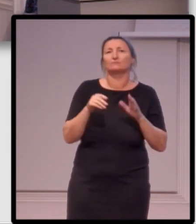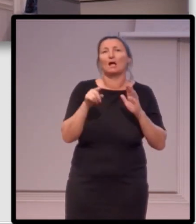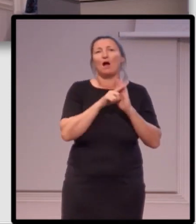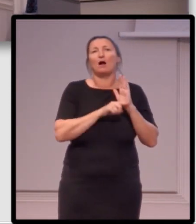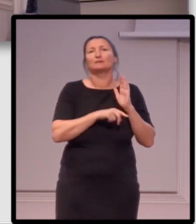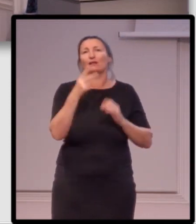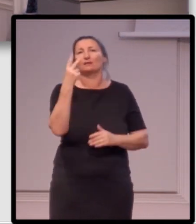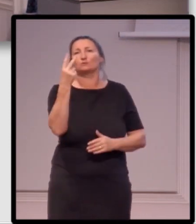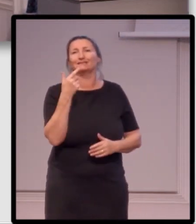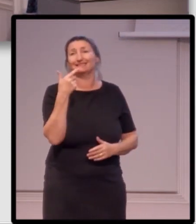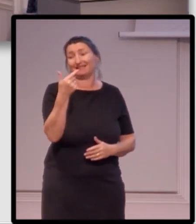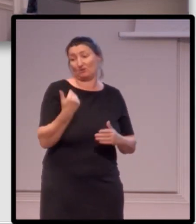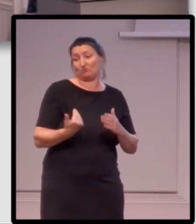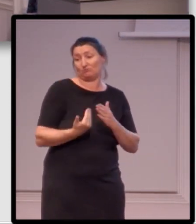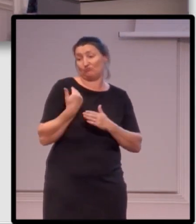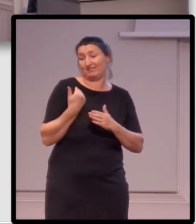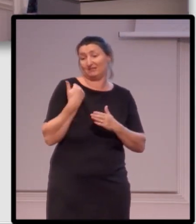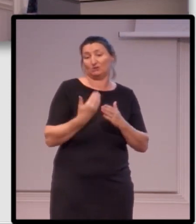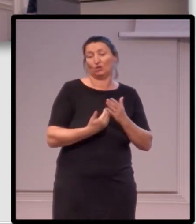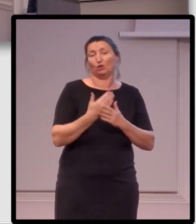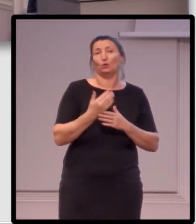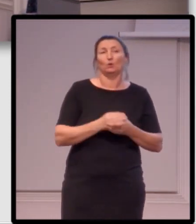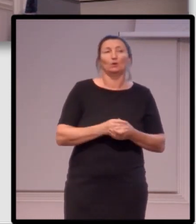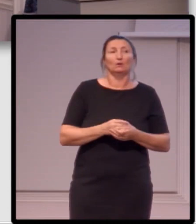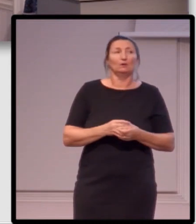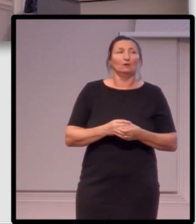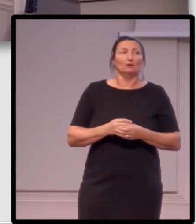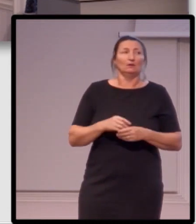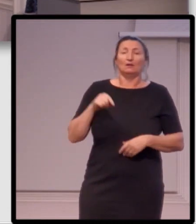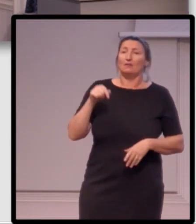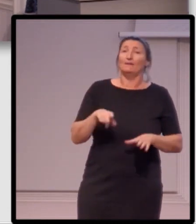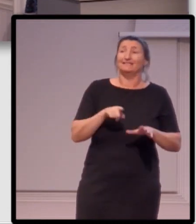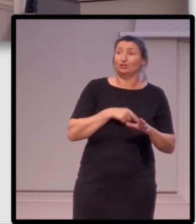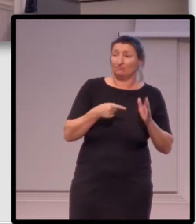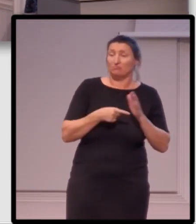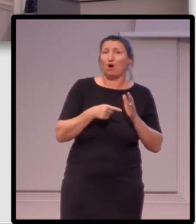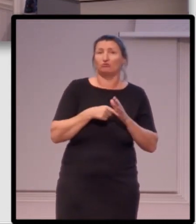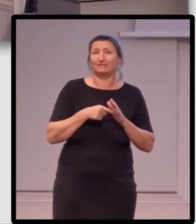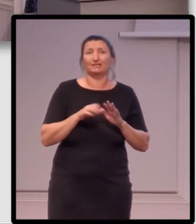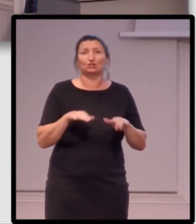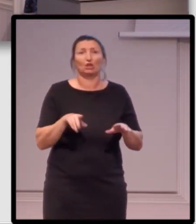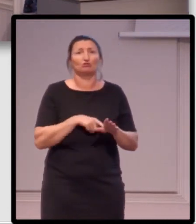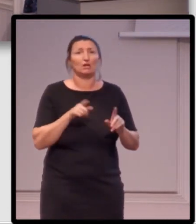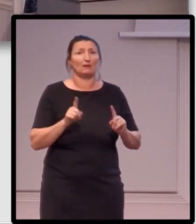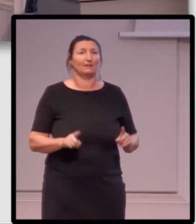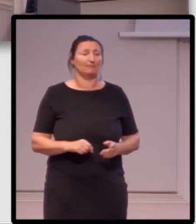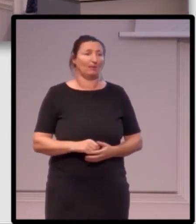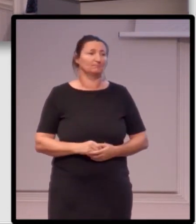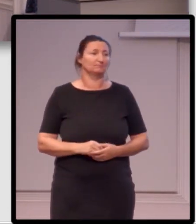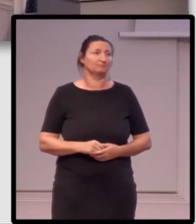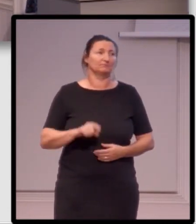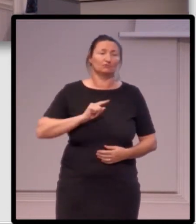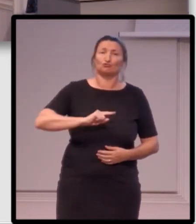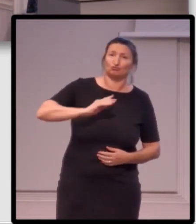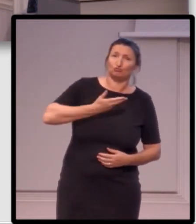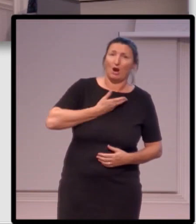new one, so that's come this year. I mean, it was written in 1989, but our children and young people have now prioritised it, because actually it's about the right to